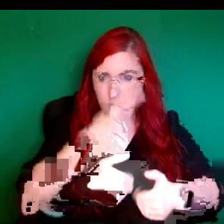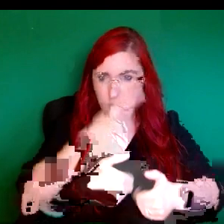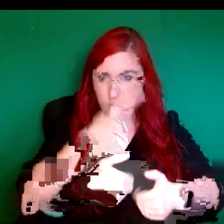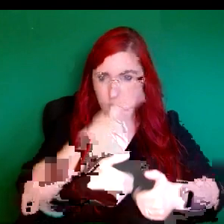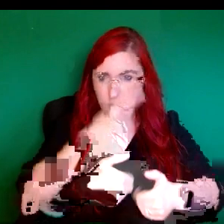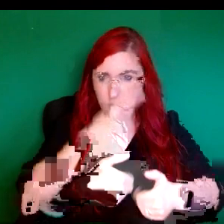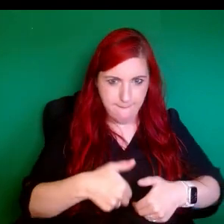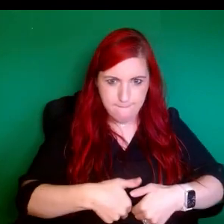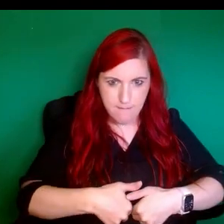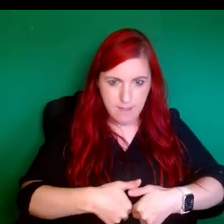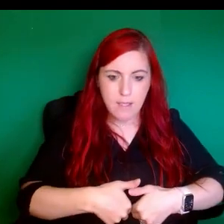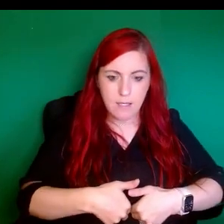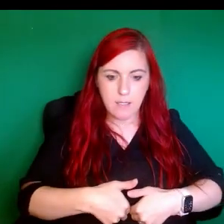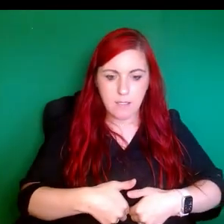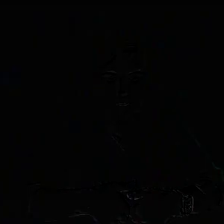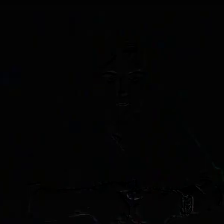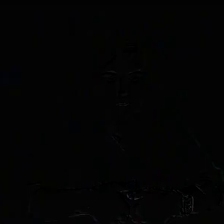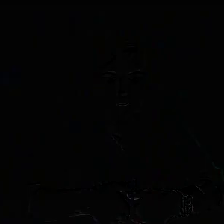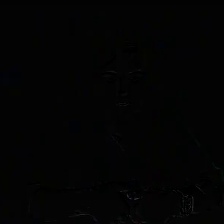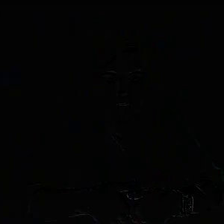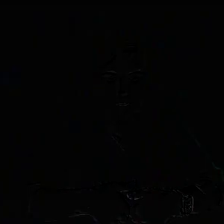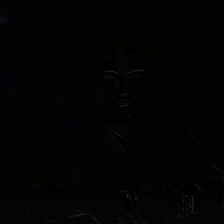When we stress and trauma in